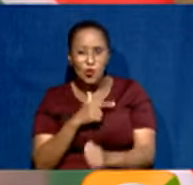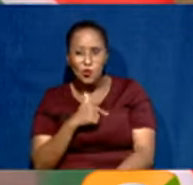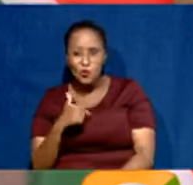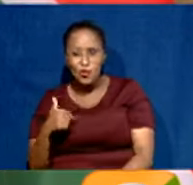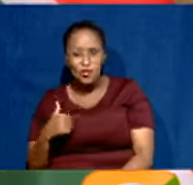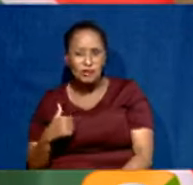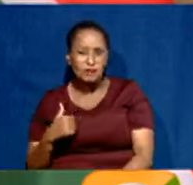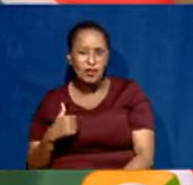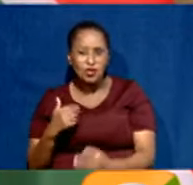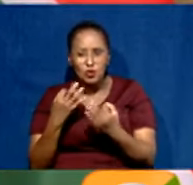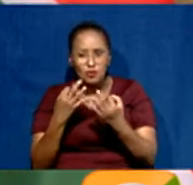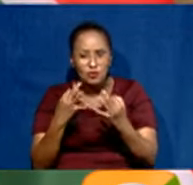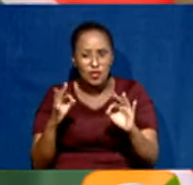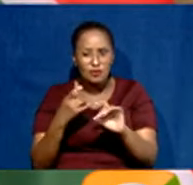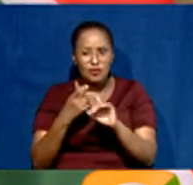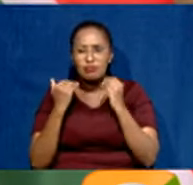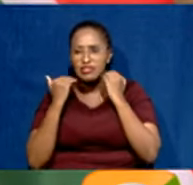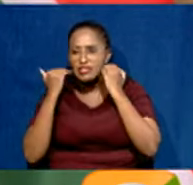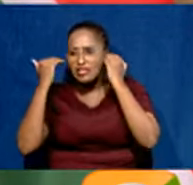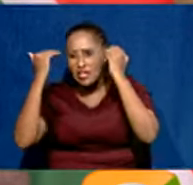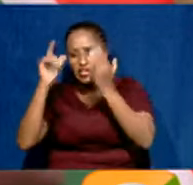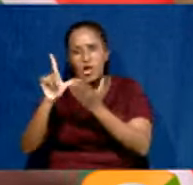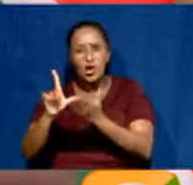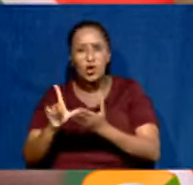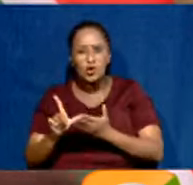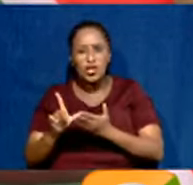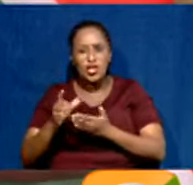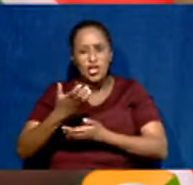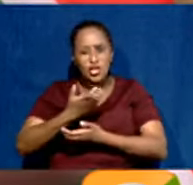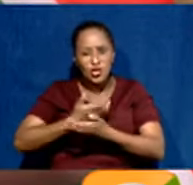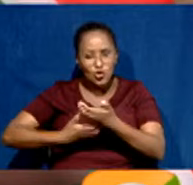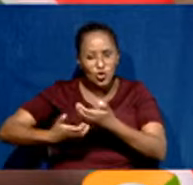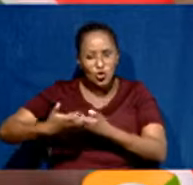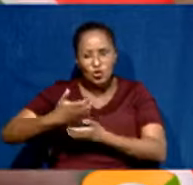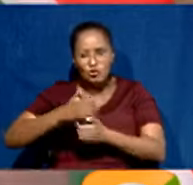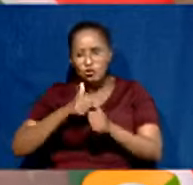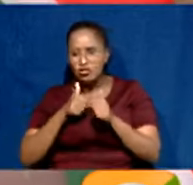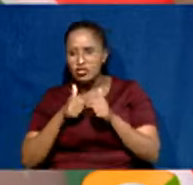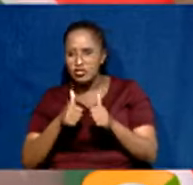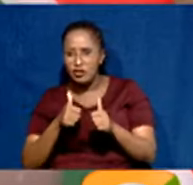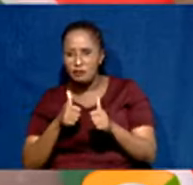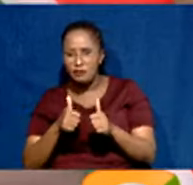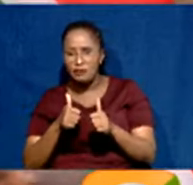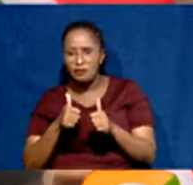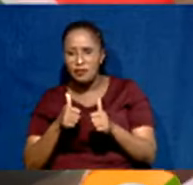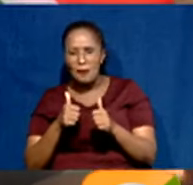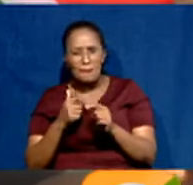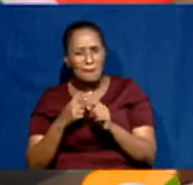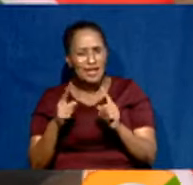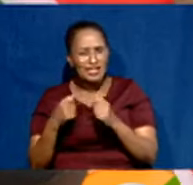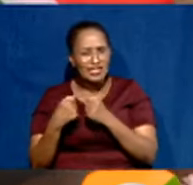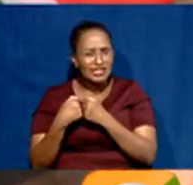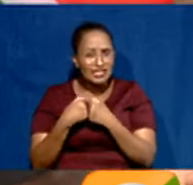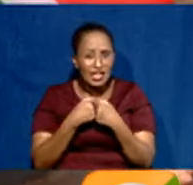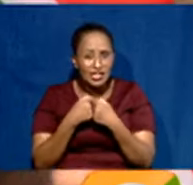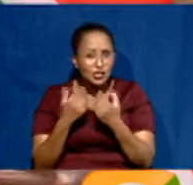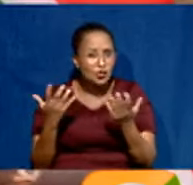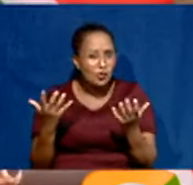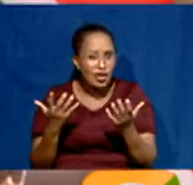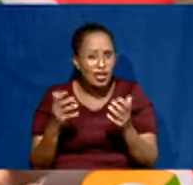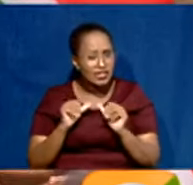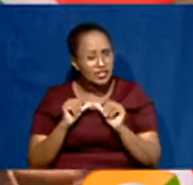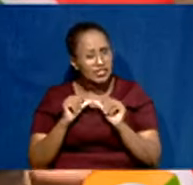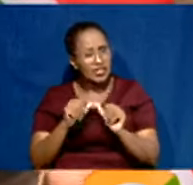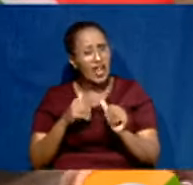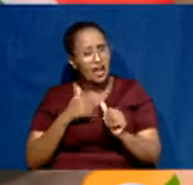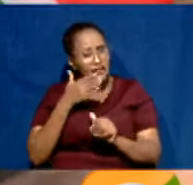We are now out of debt distress. Our economy is stable, but the difficult patch is still there. We still